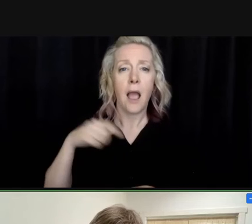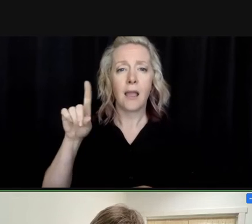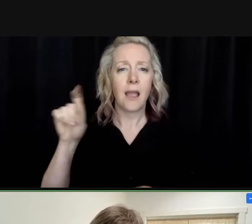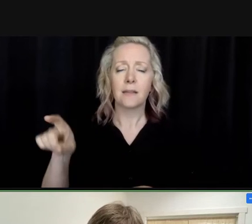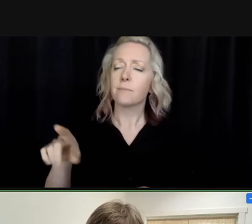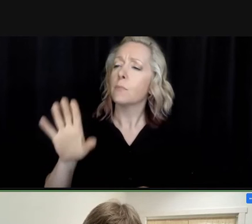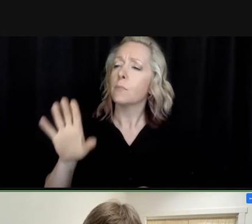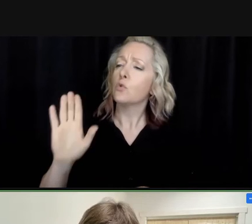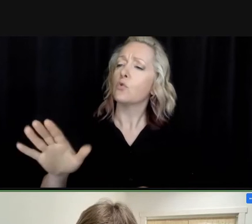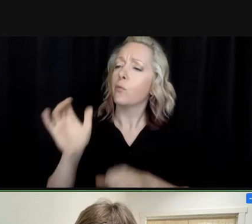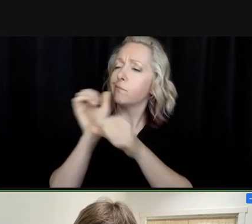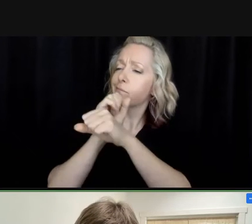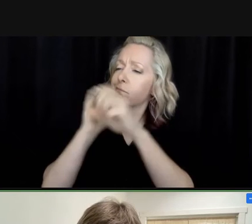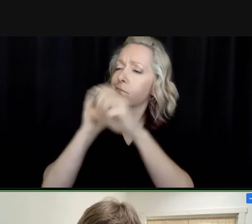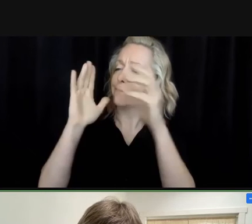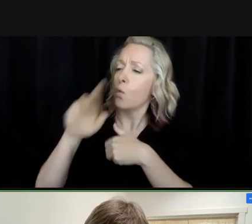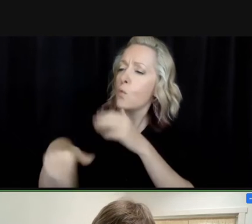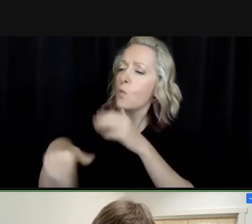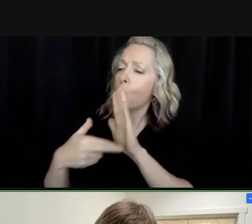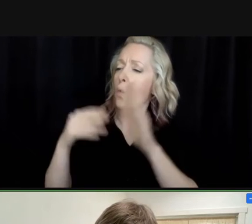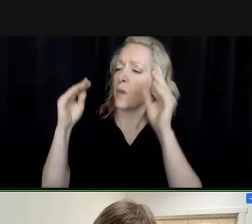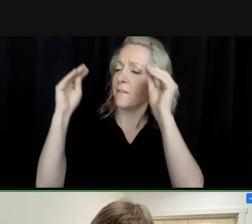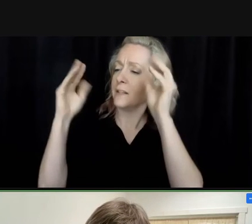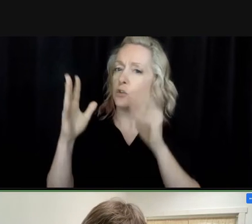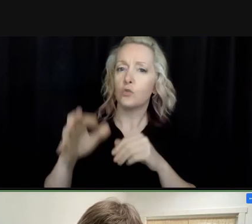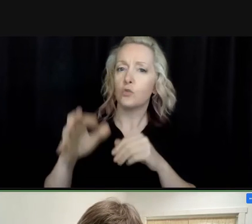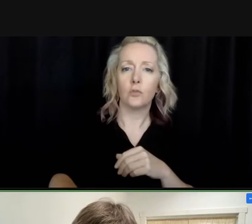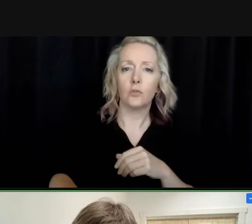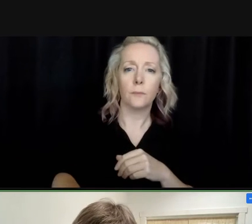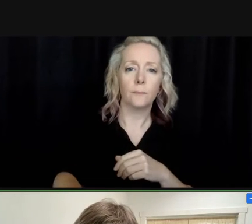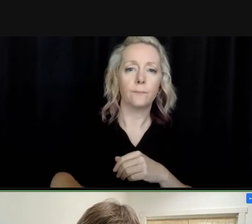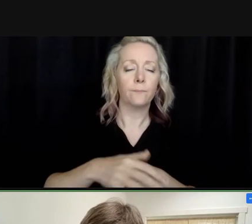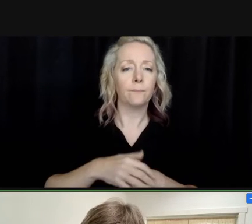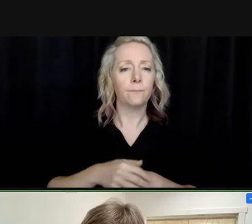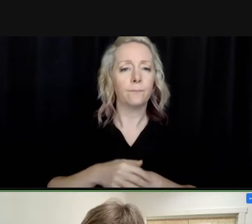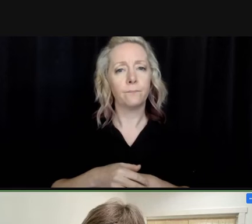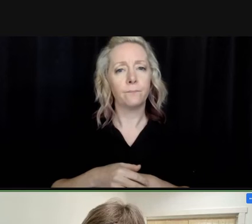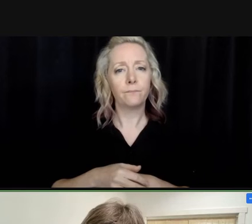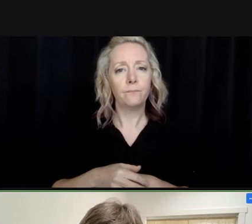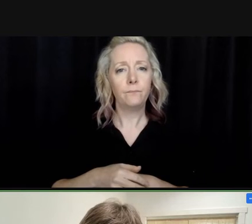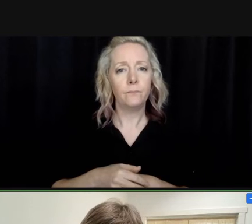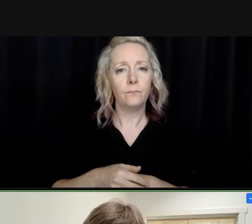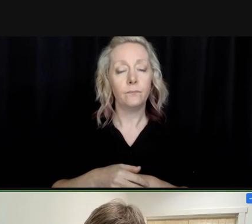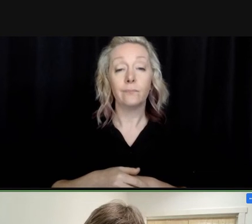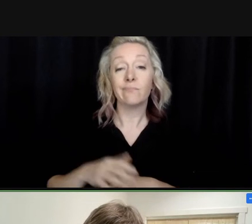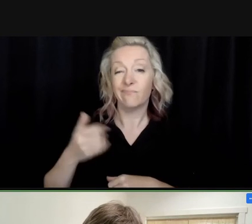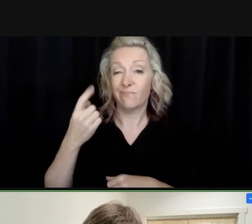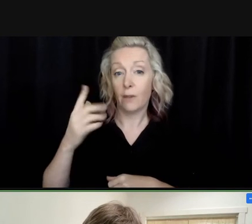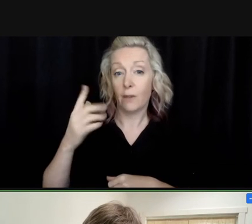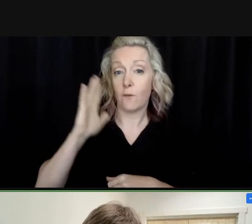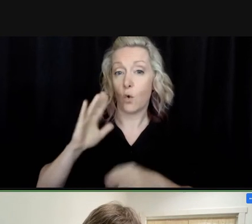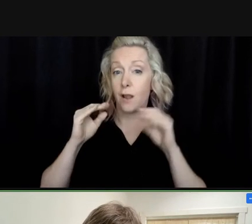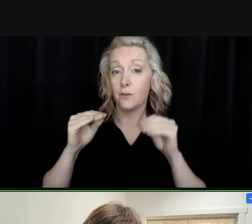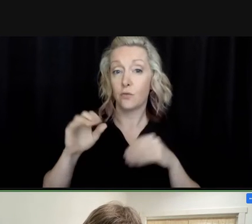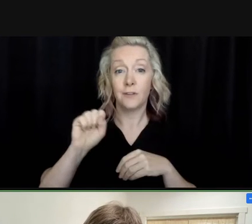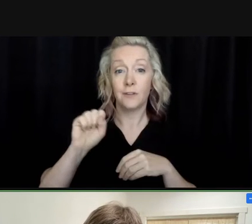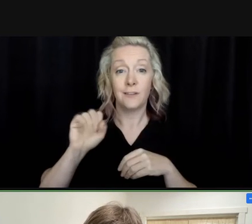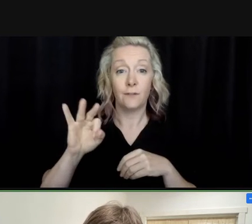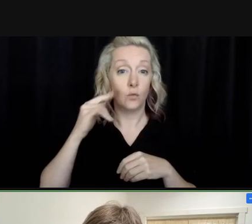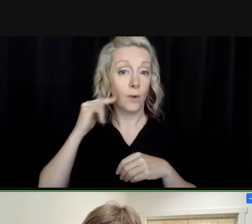trying to inspire the teachers in a course I was teaching at San Francisco State, which is where our project is located, and I